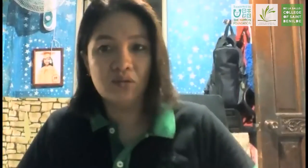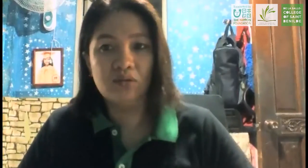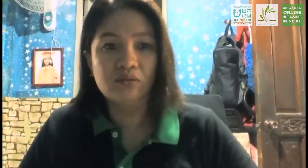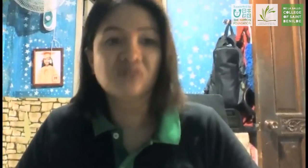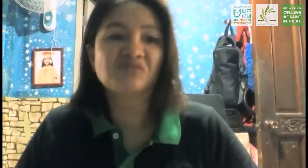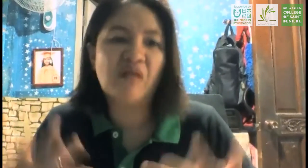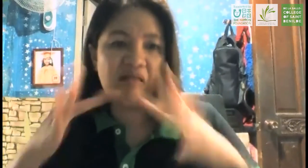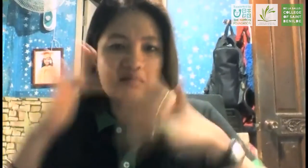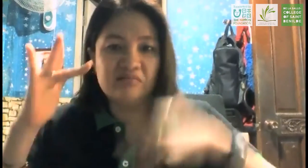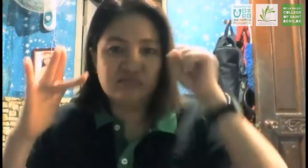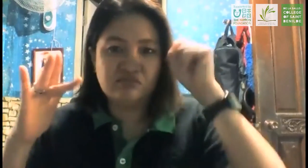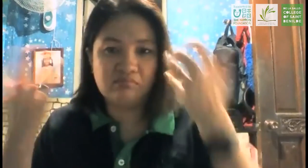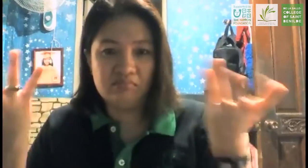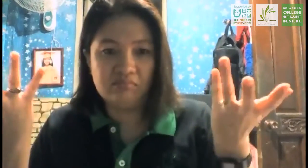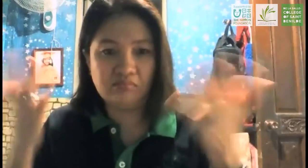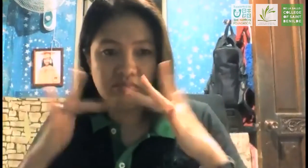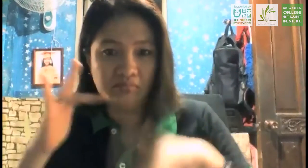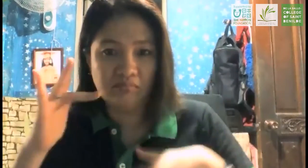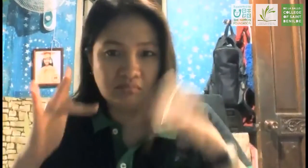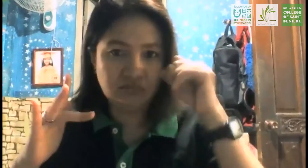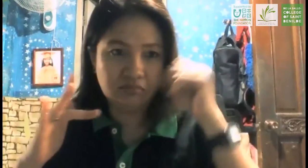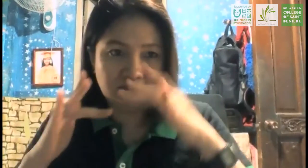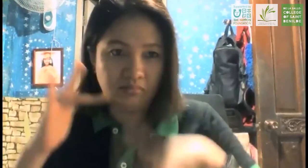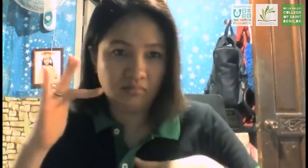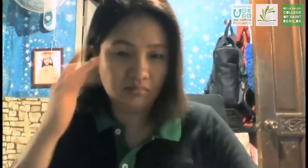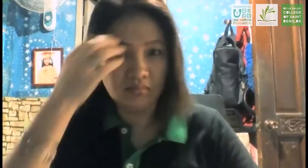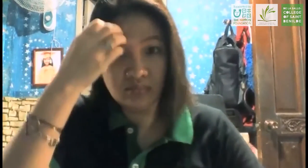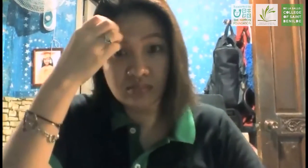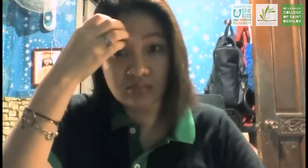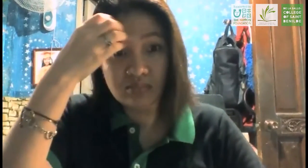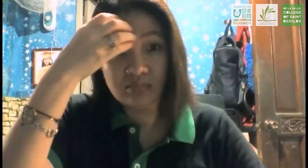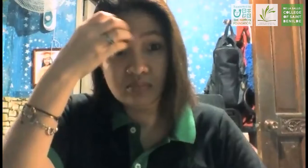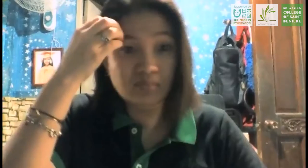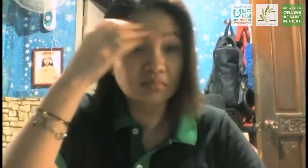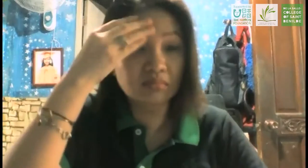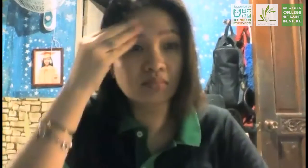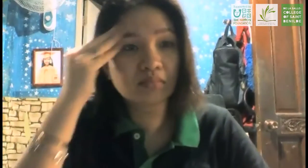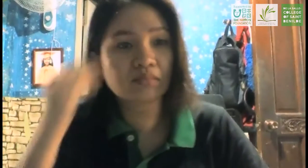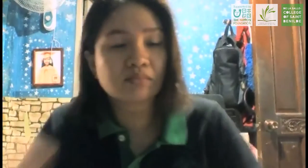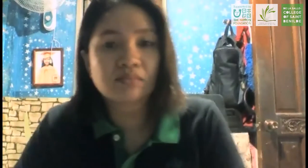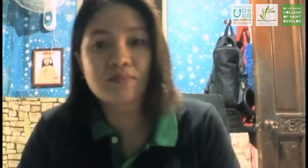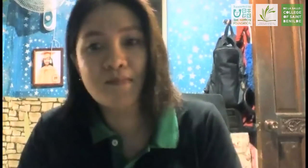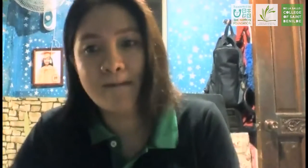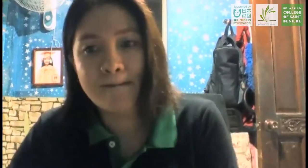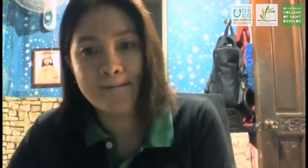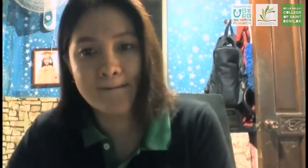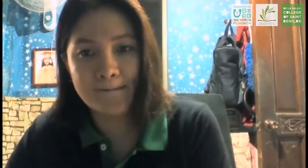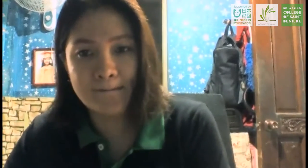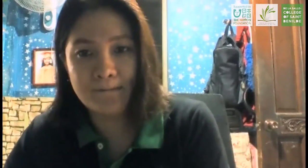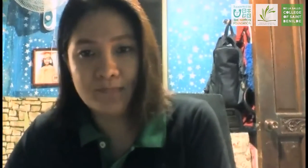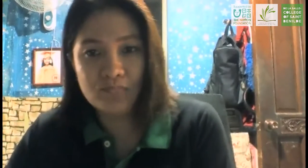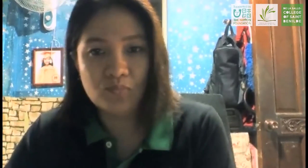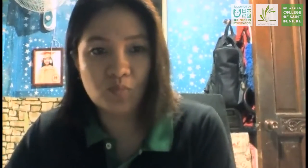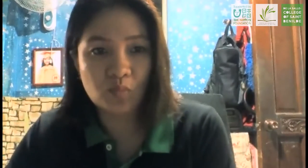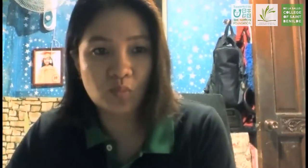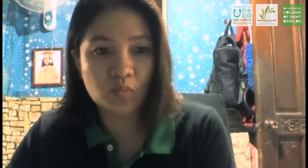So if you could, yeah, Meng is saying, if you look at the picture, I think we just have to exchange that one sign